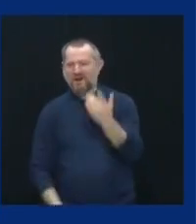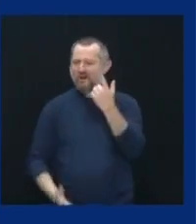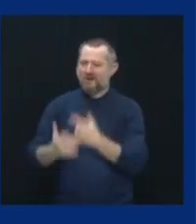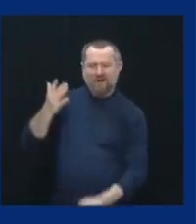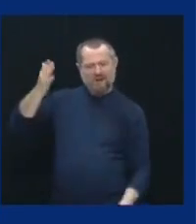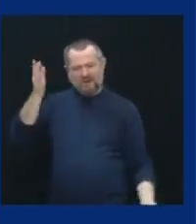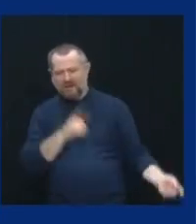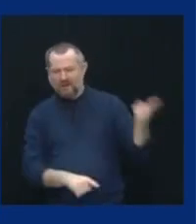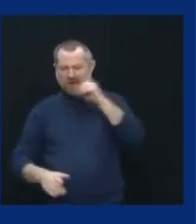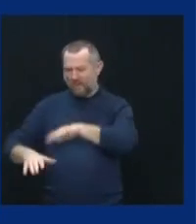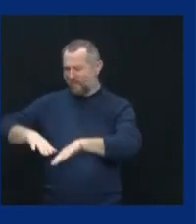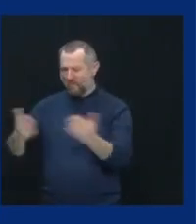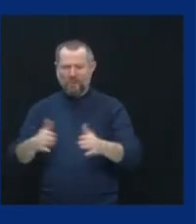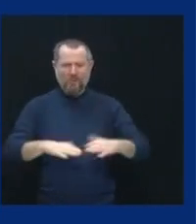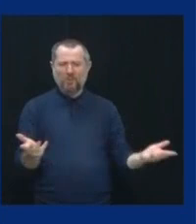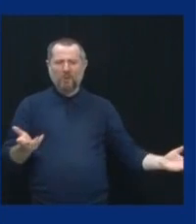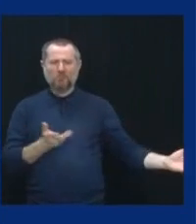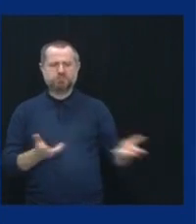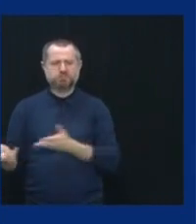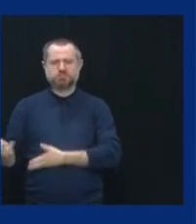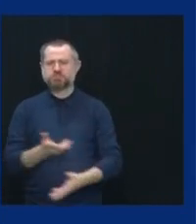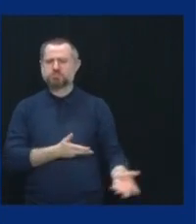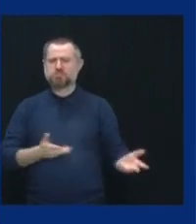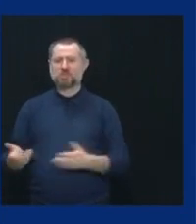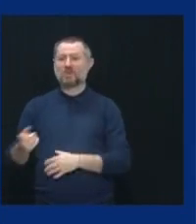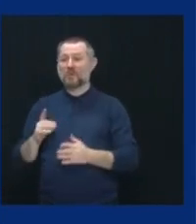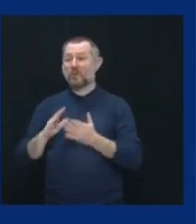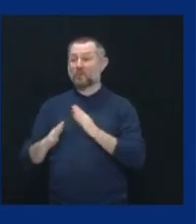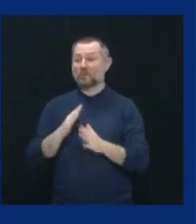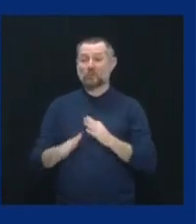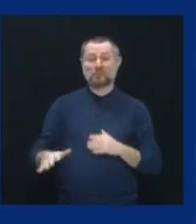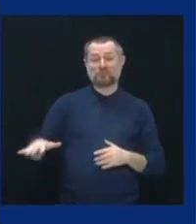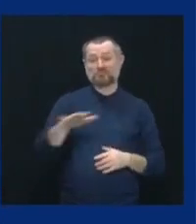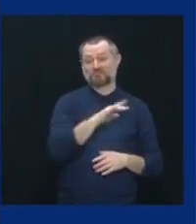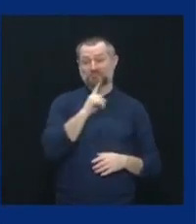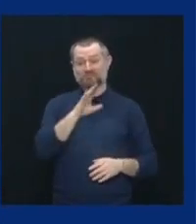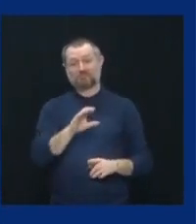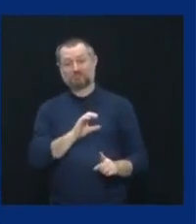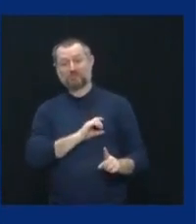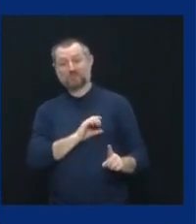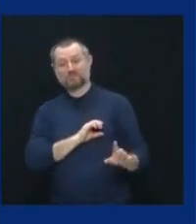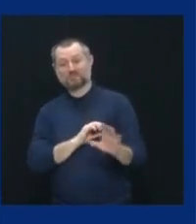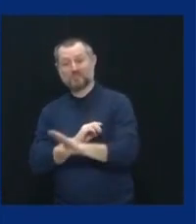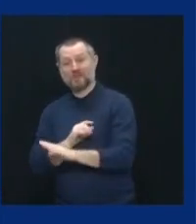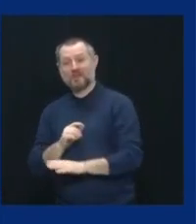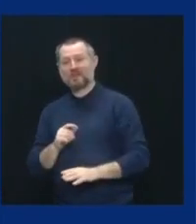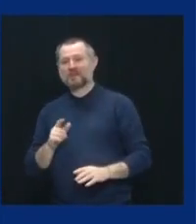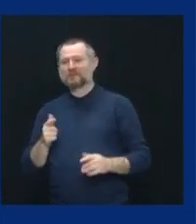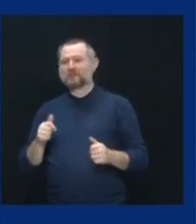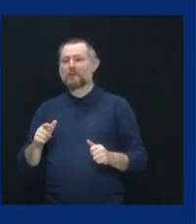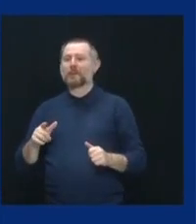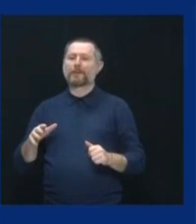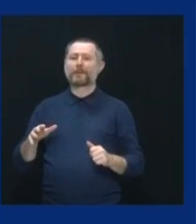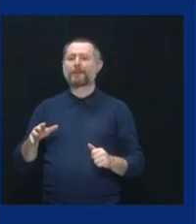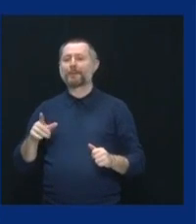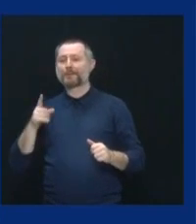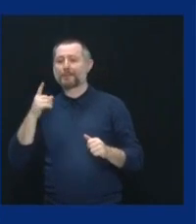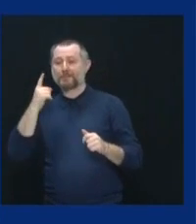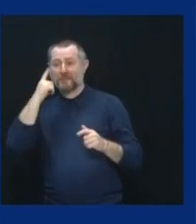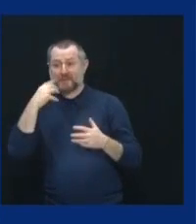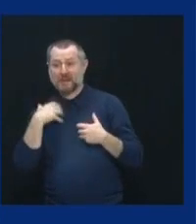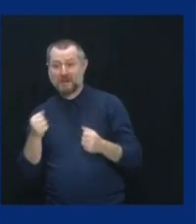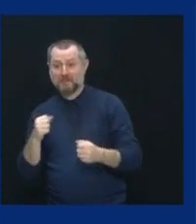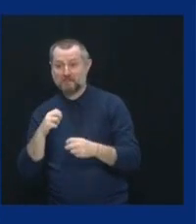Are many localities talking about taking public safety and breaking it down and saying, well, if you have mental health